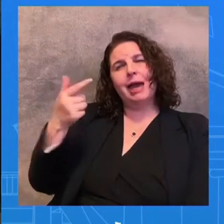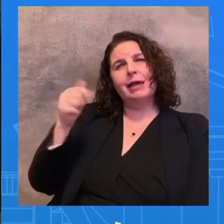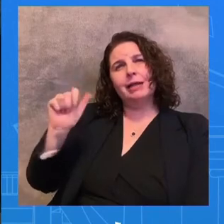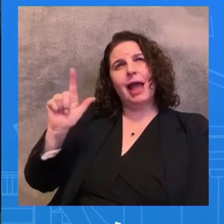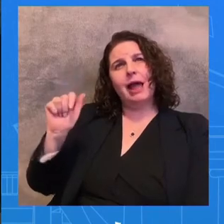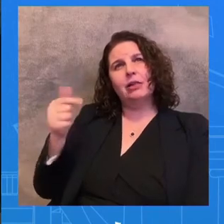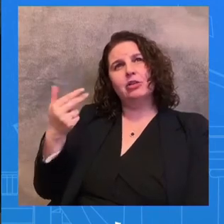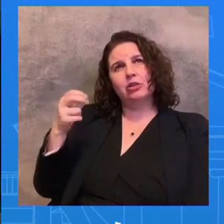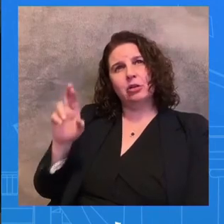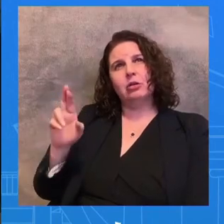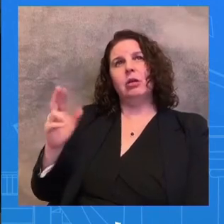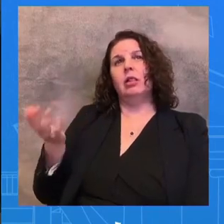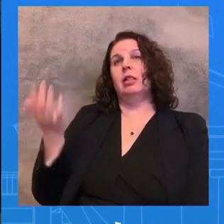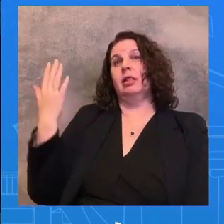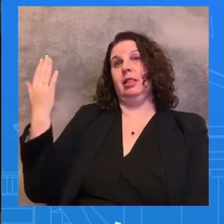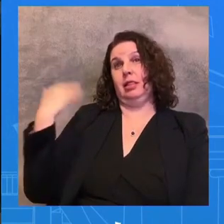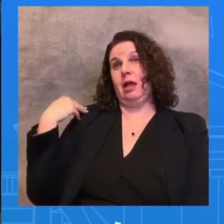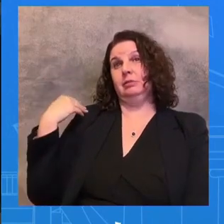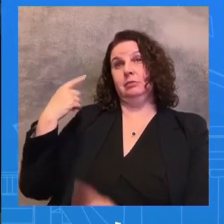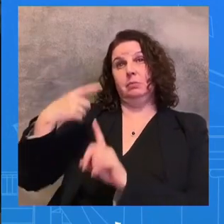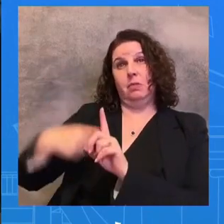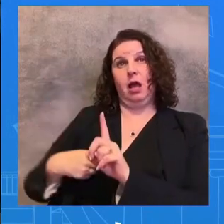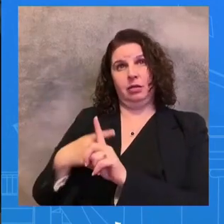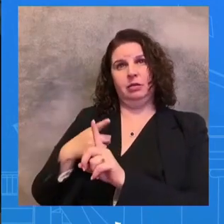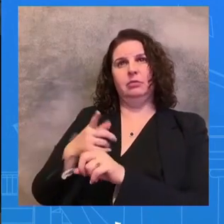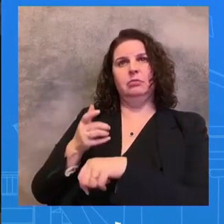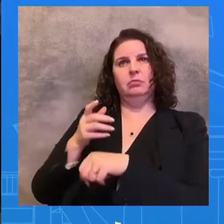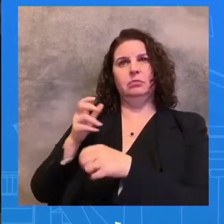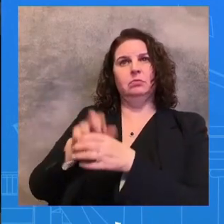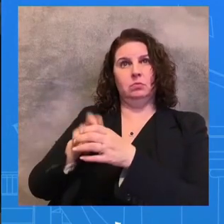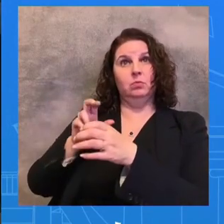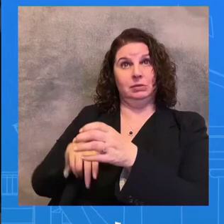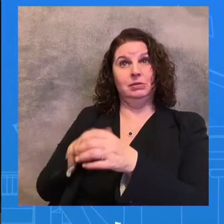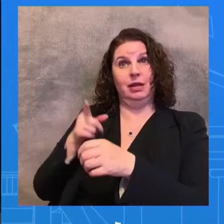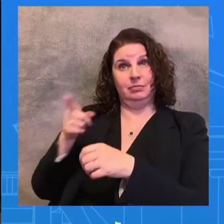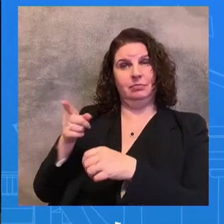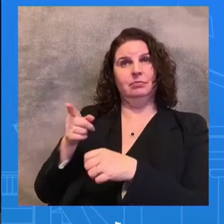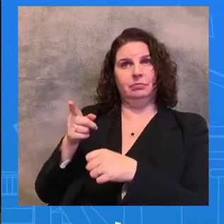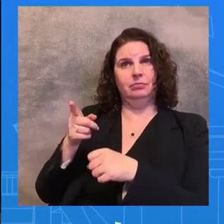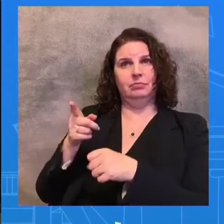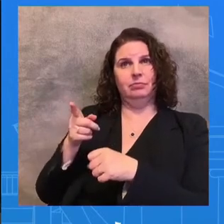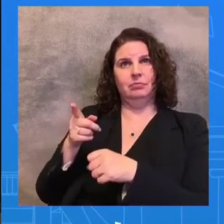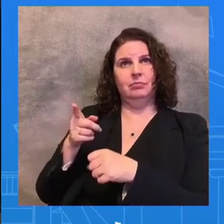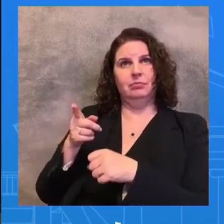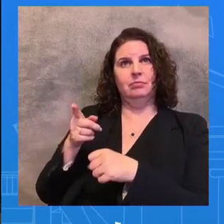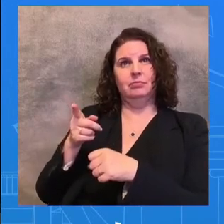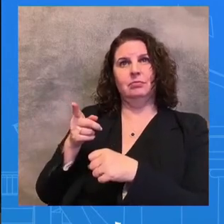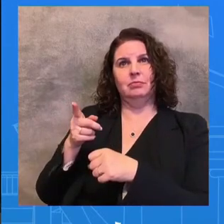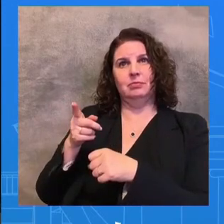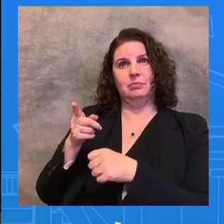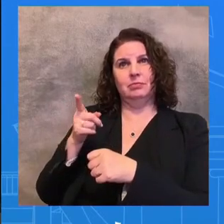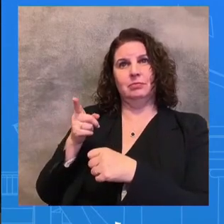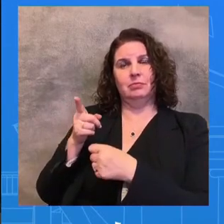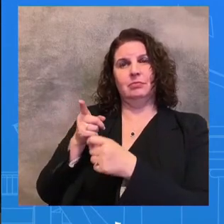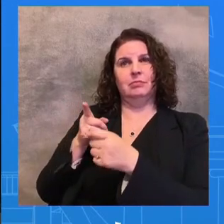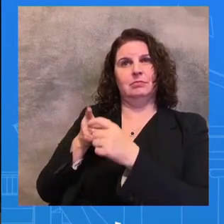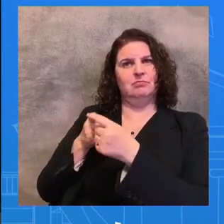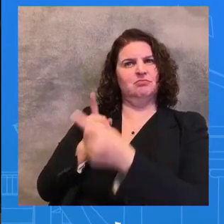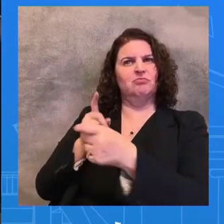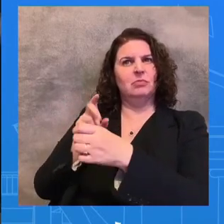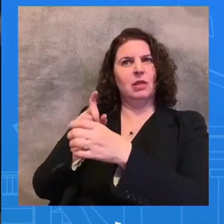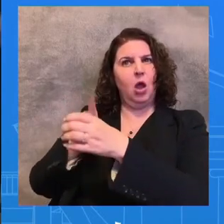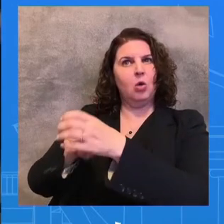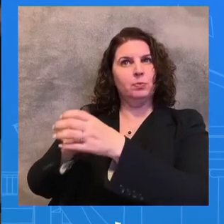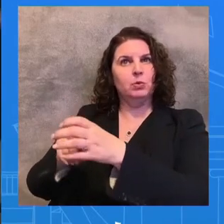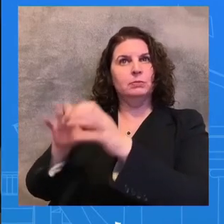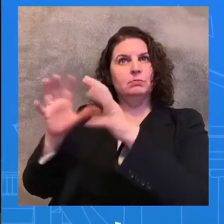Taiwan. Also today, China announced another sanction against 12 US defense companies and its employees for selling